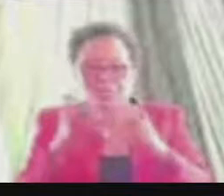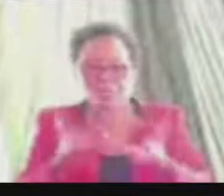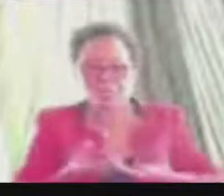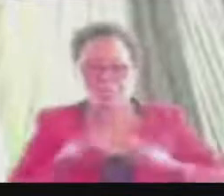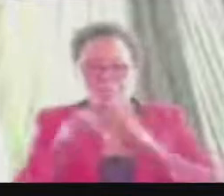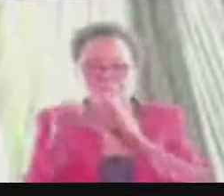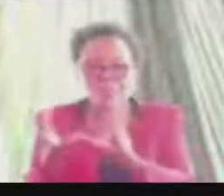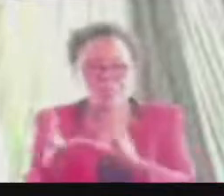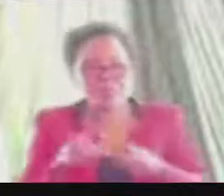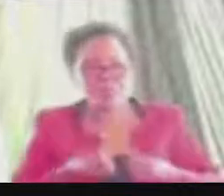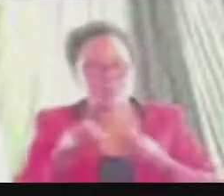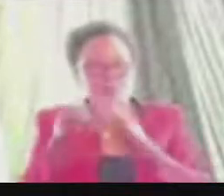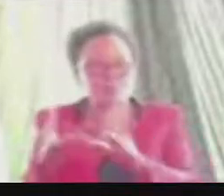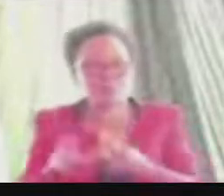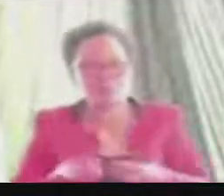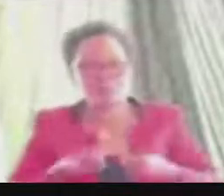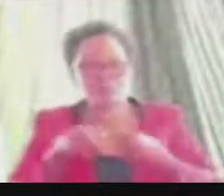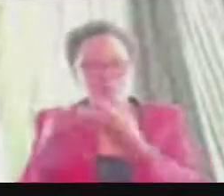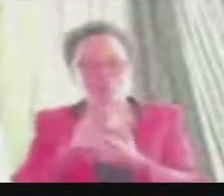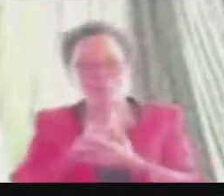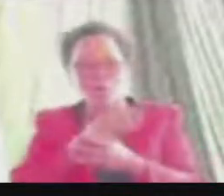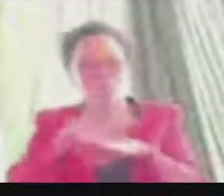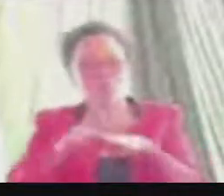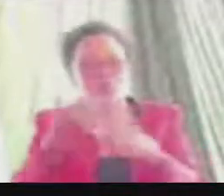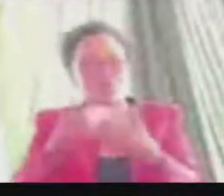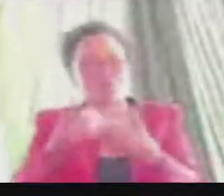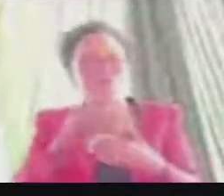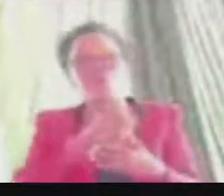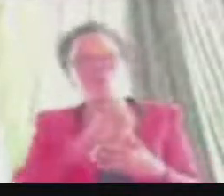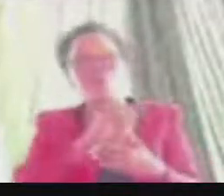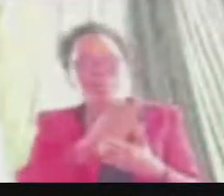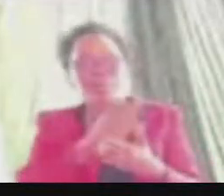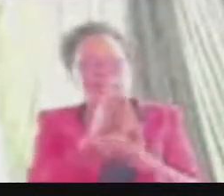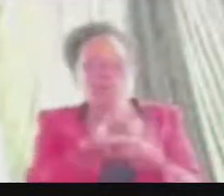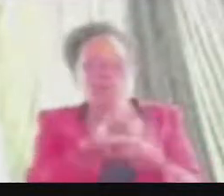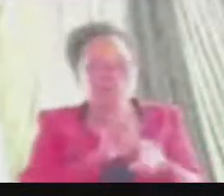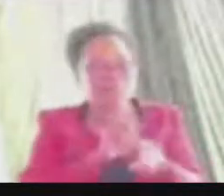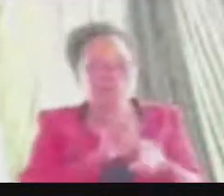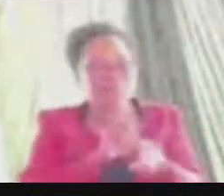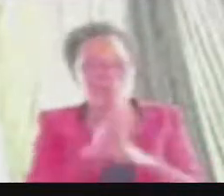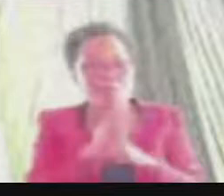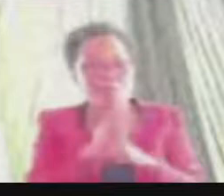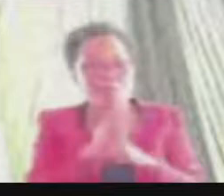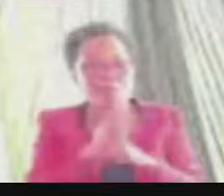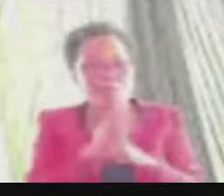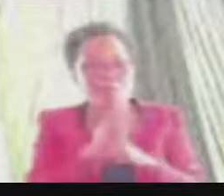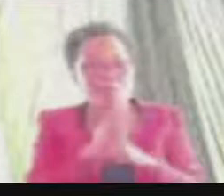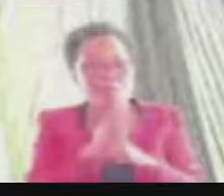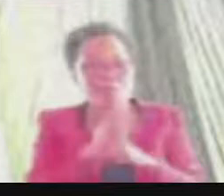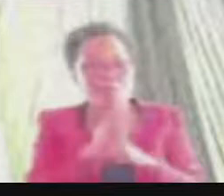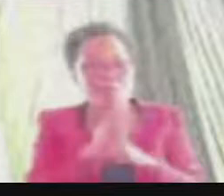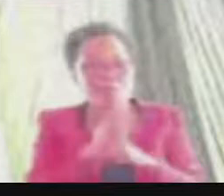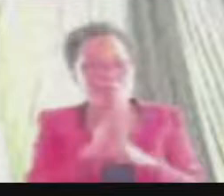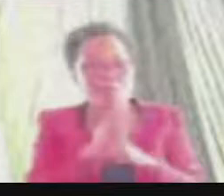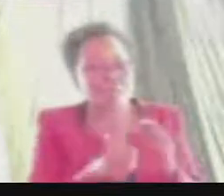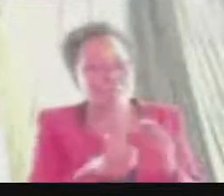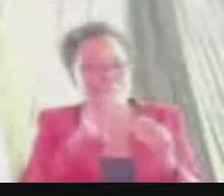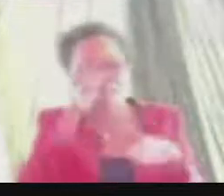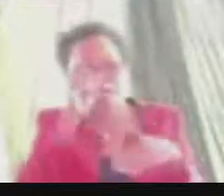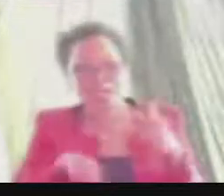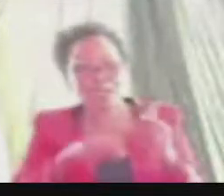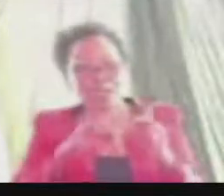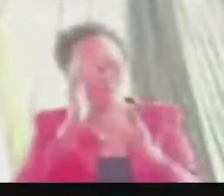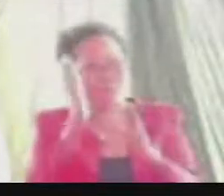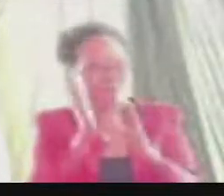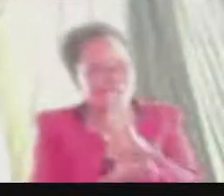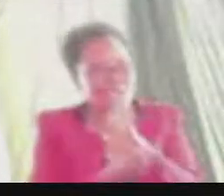on behalf of lawyers. They can't even sometimes print a receipt. They can't be able to file their documents. The system